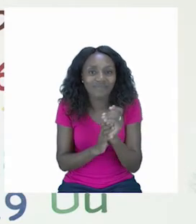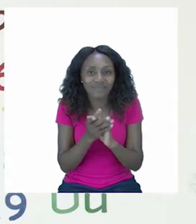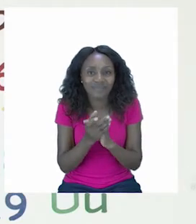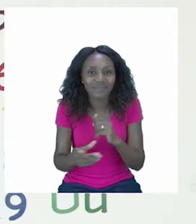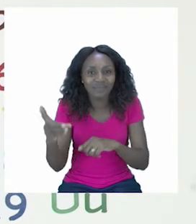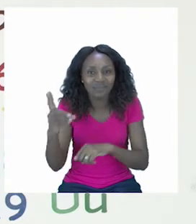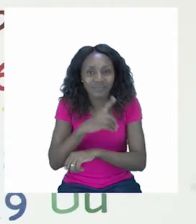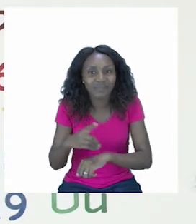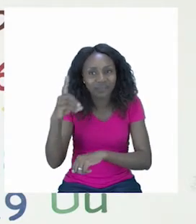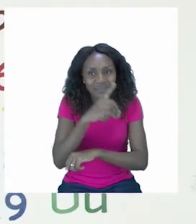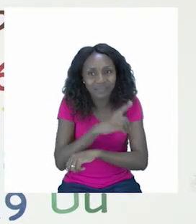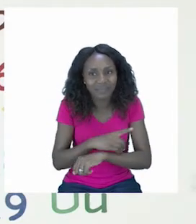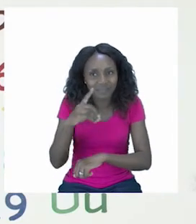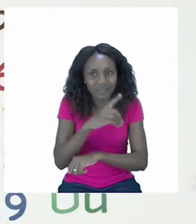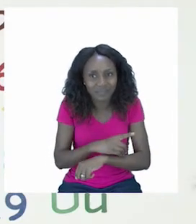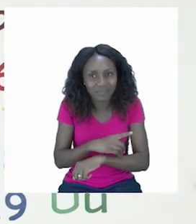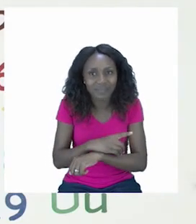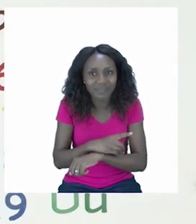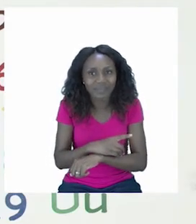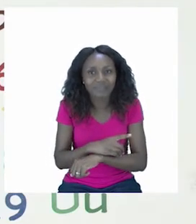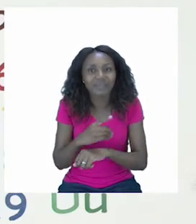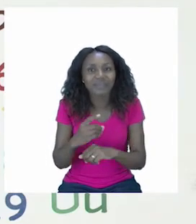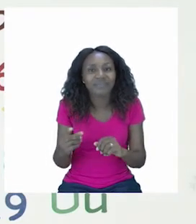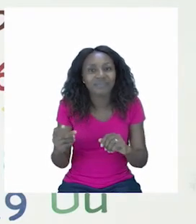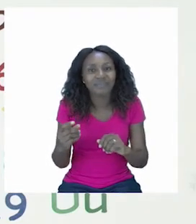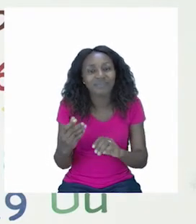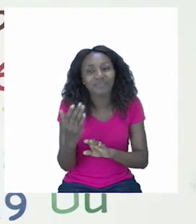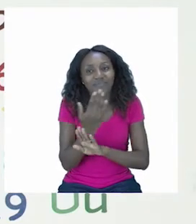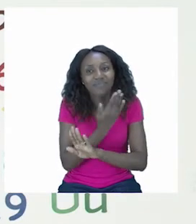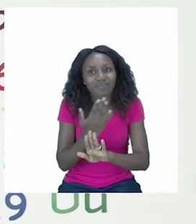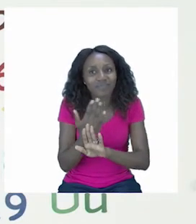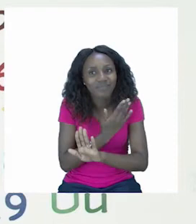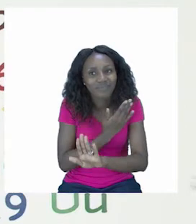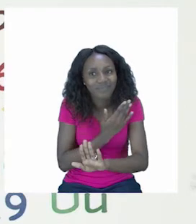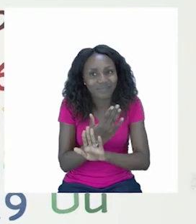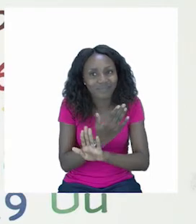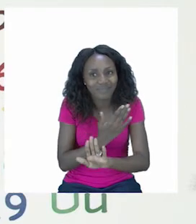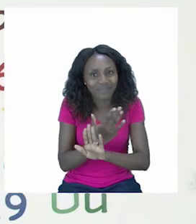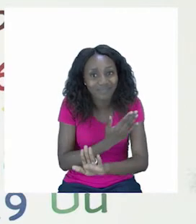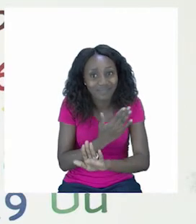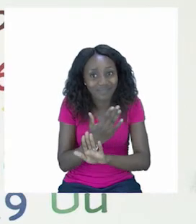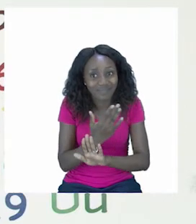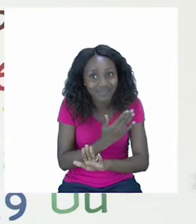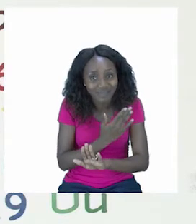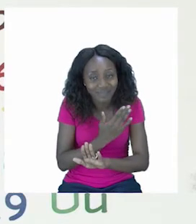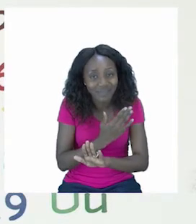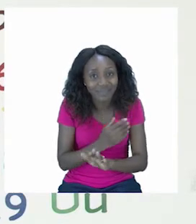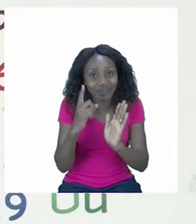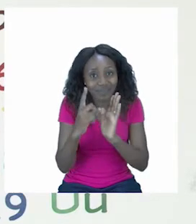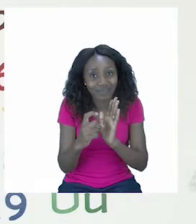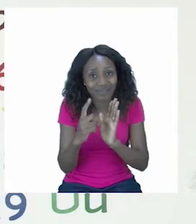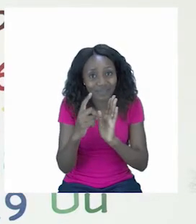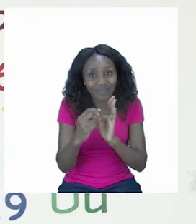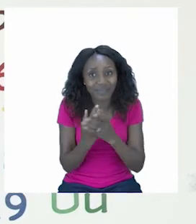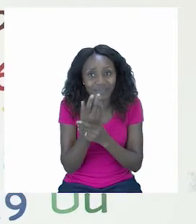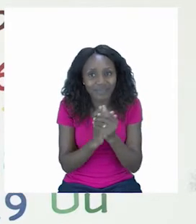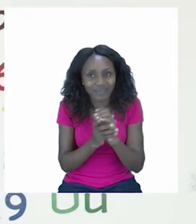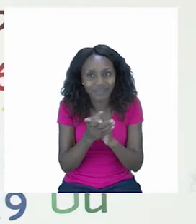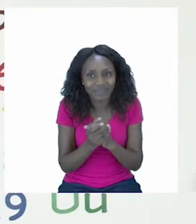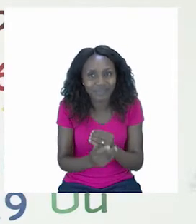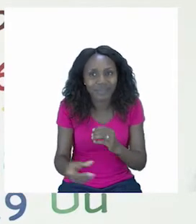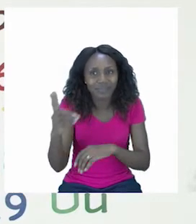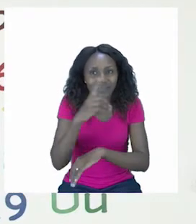Sanitize every day so the germs can stay away.